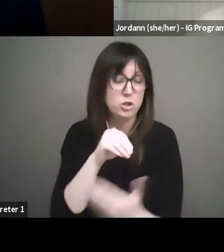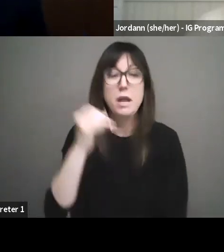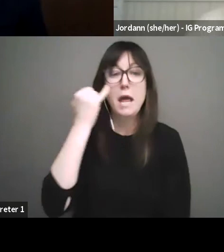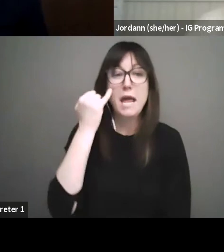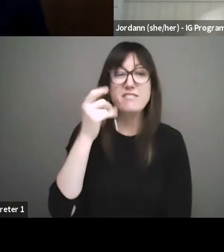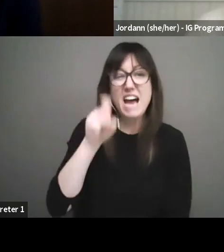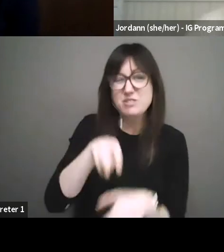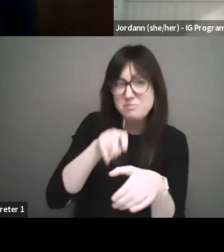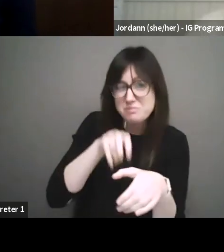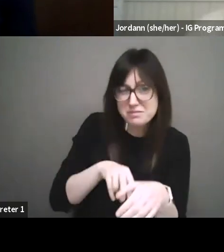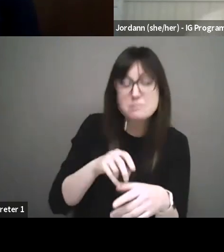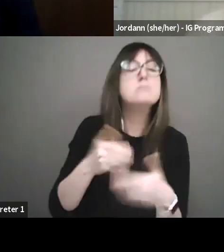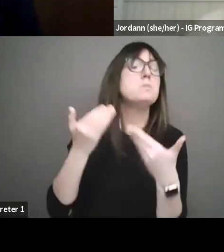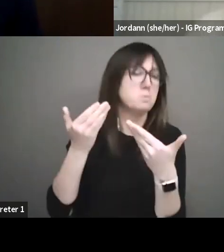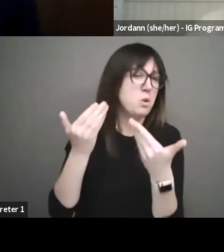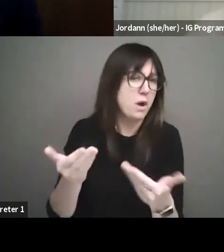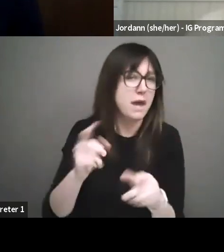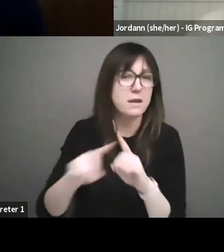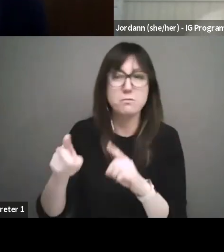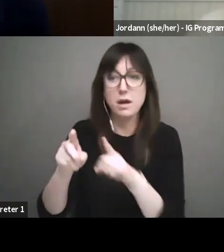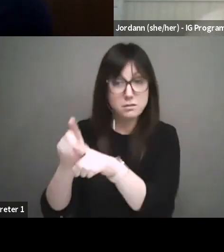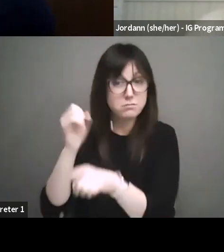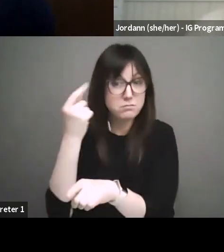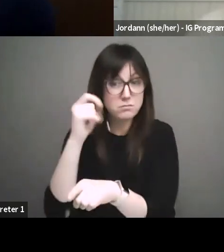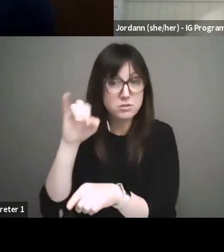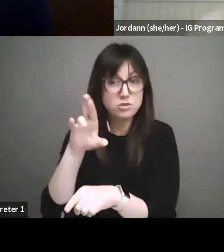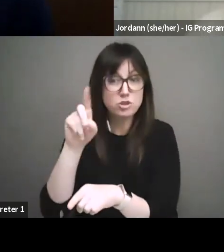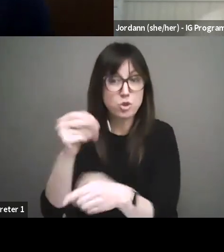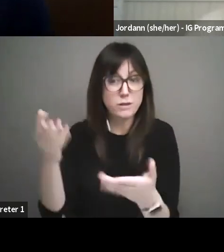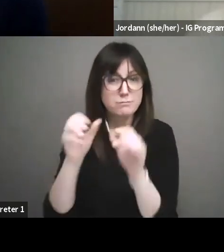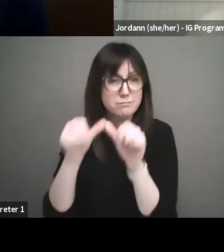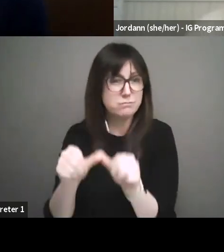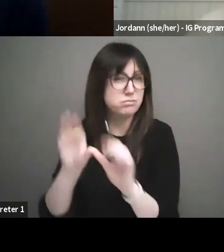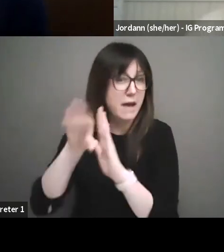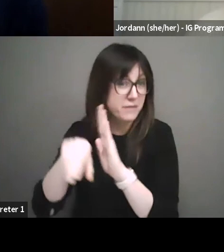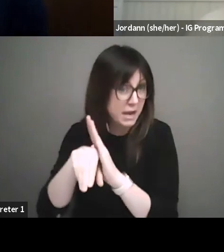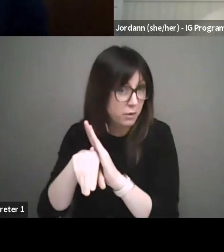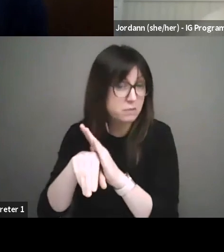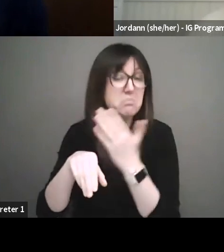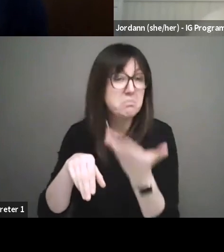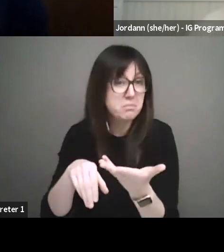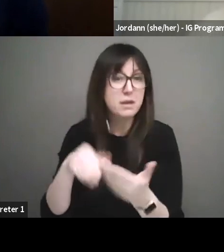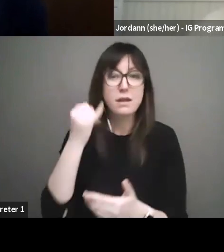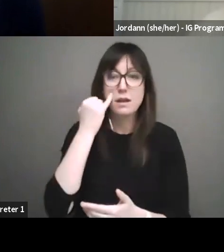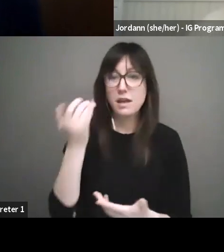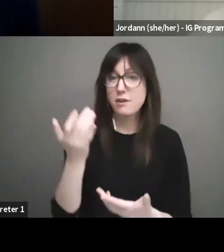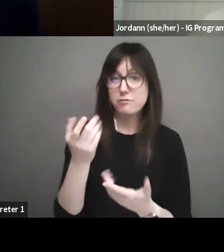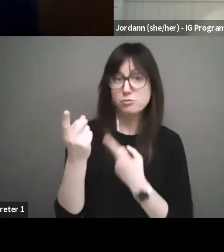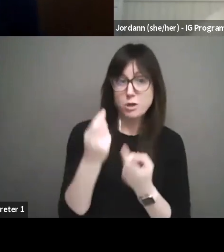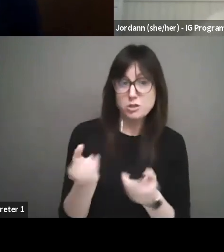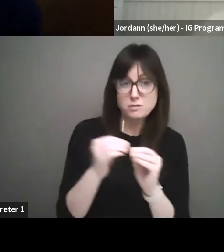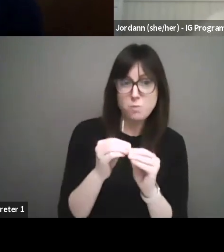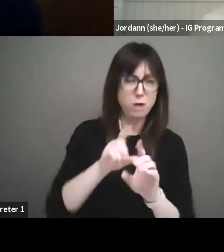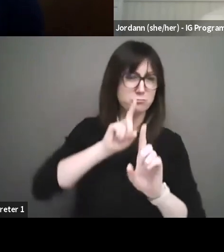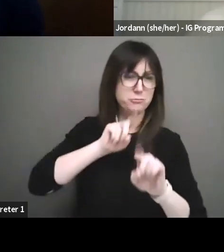leave. But if you have questions, Jordan's here for another half hour, and we would love to be able to answer all your questions and see some